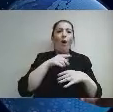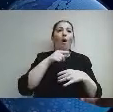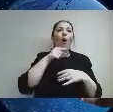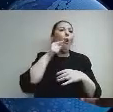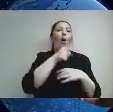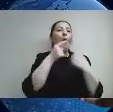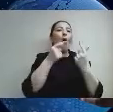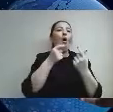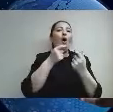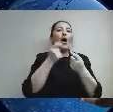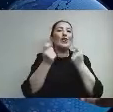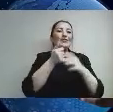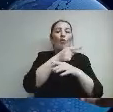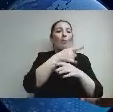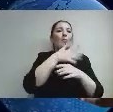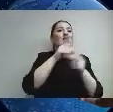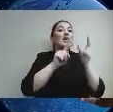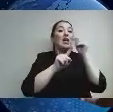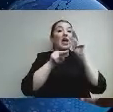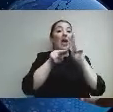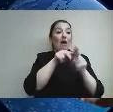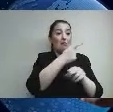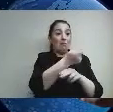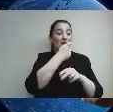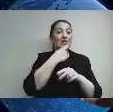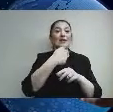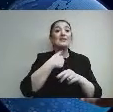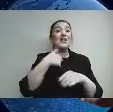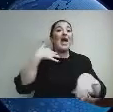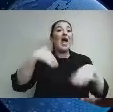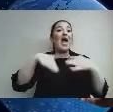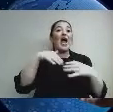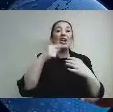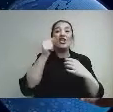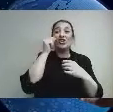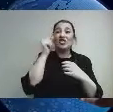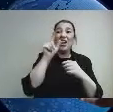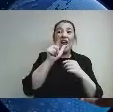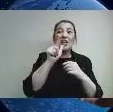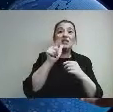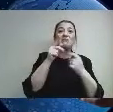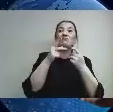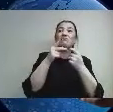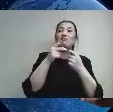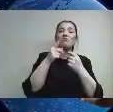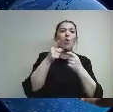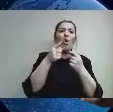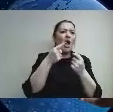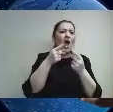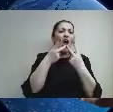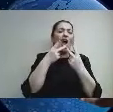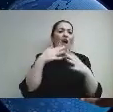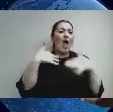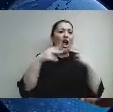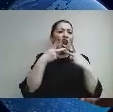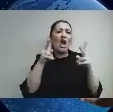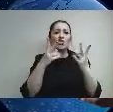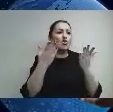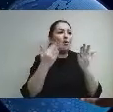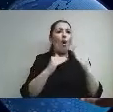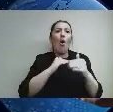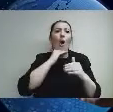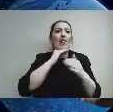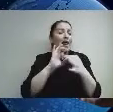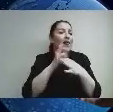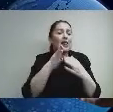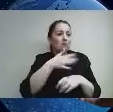for example, we have this open spaces, vacancies for the disabled individuals. I said, what is it? They said, in